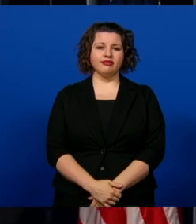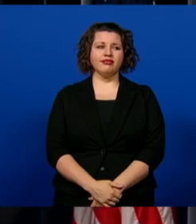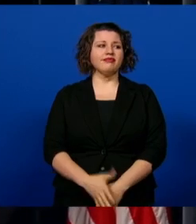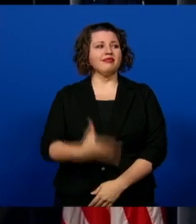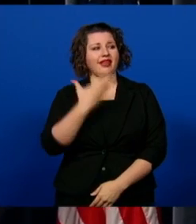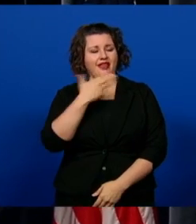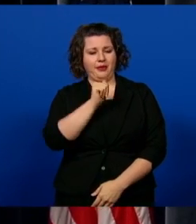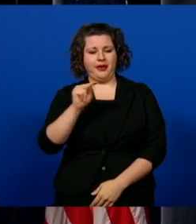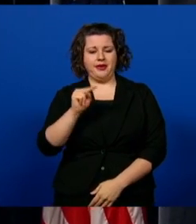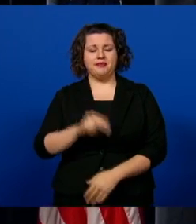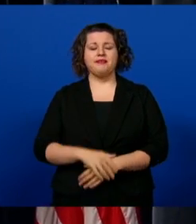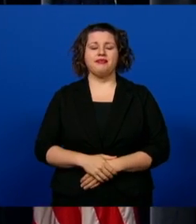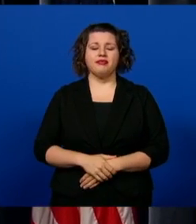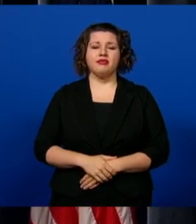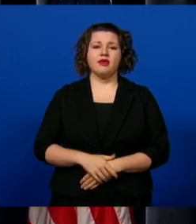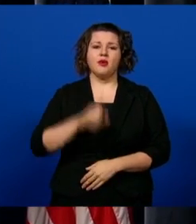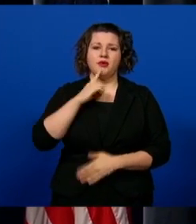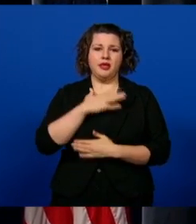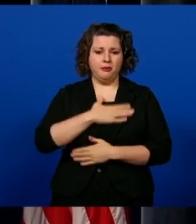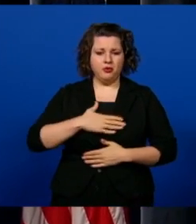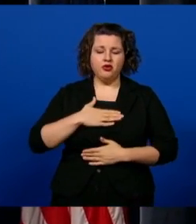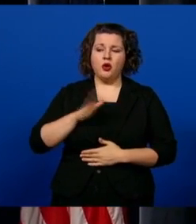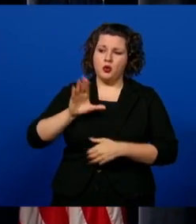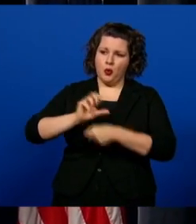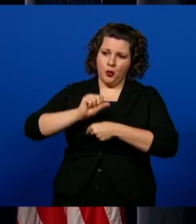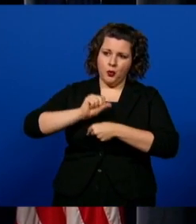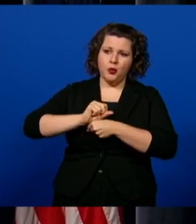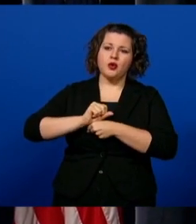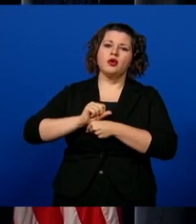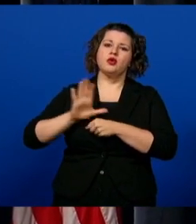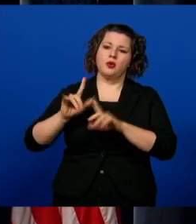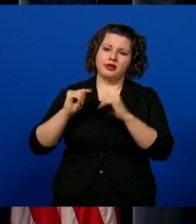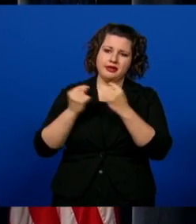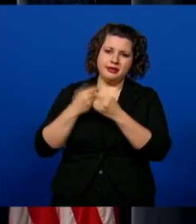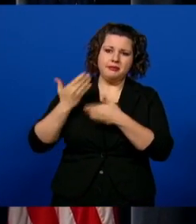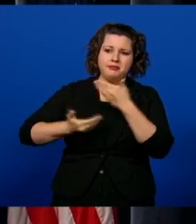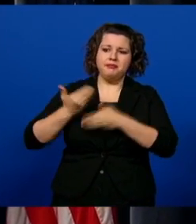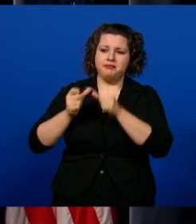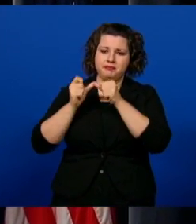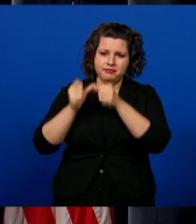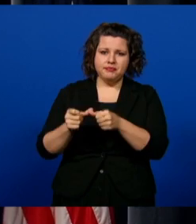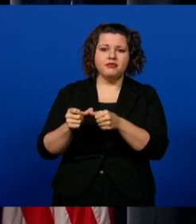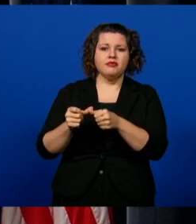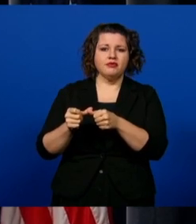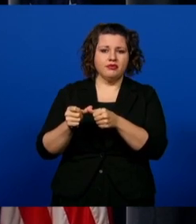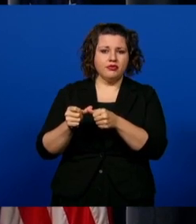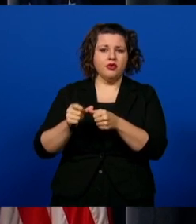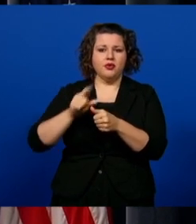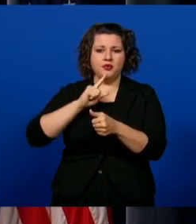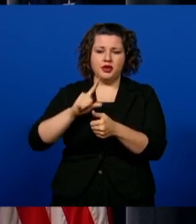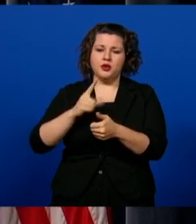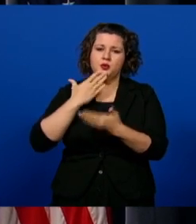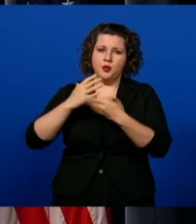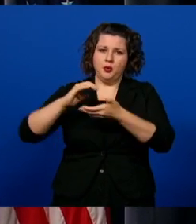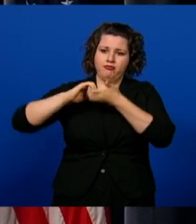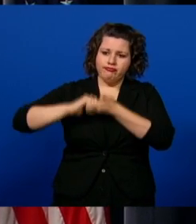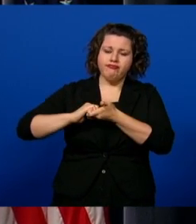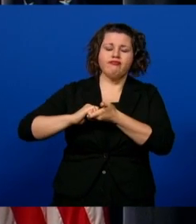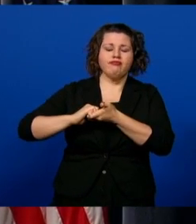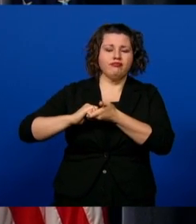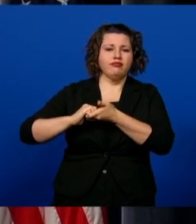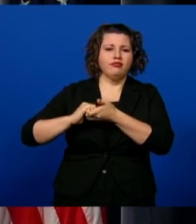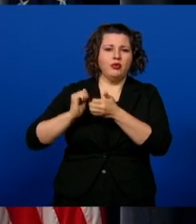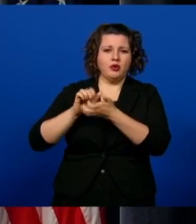Thanks, Ann. I appreciate the ongoing work from you and your team in maintaining a strong working partnership with school